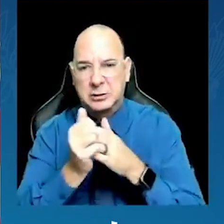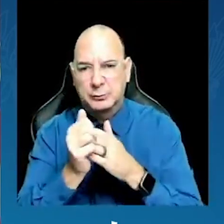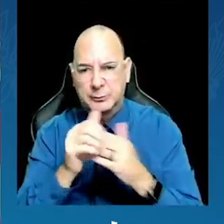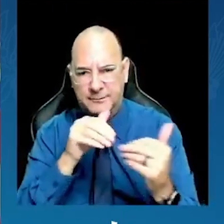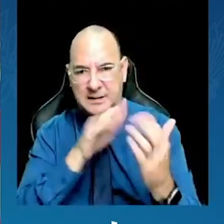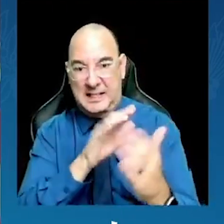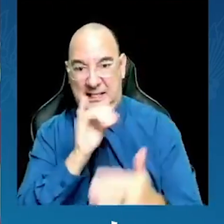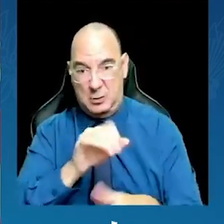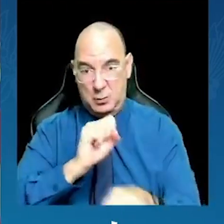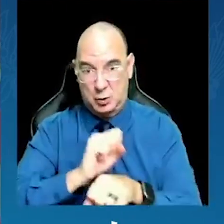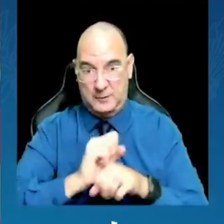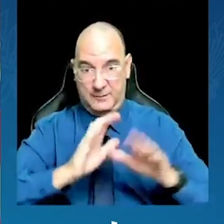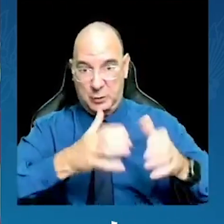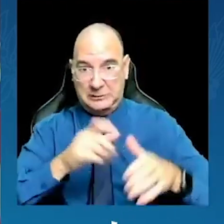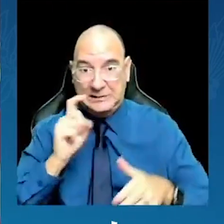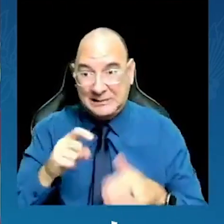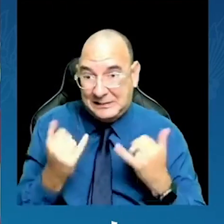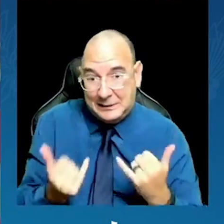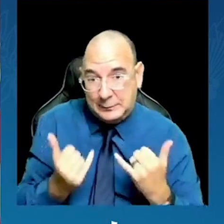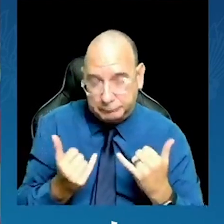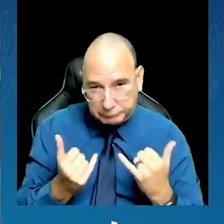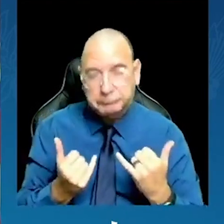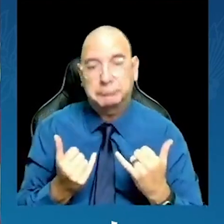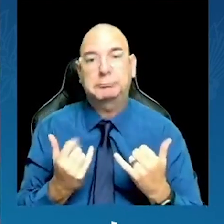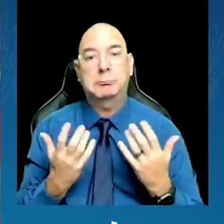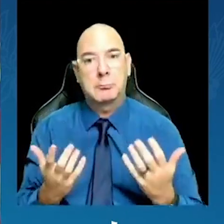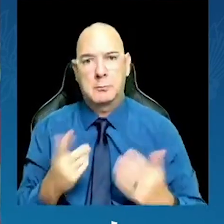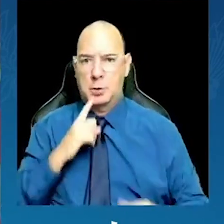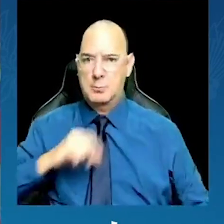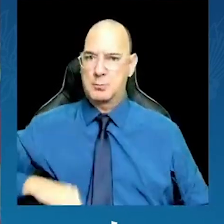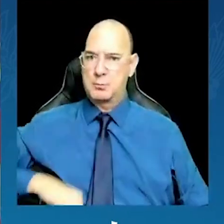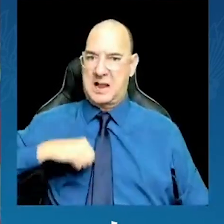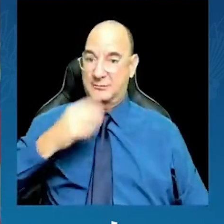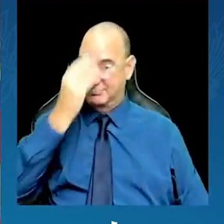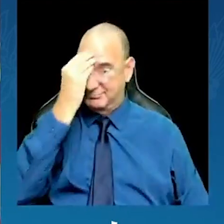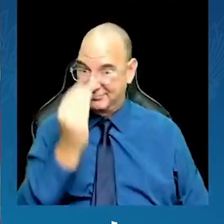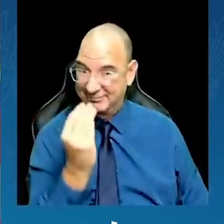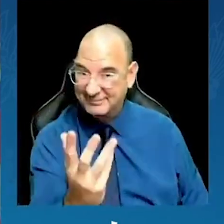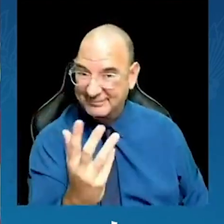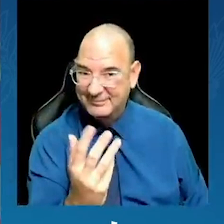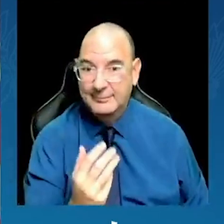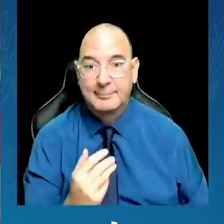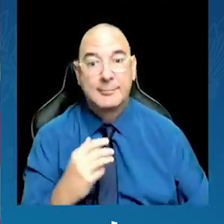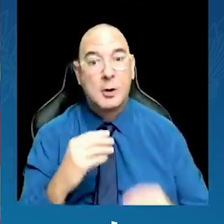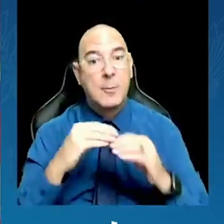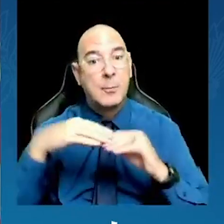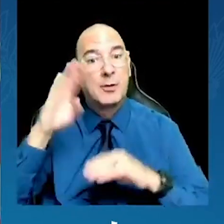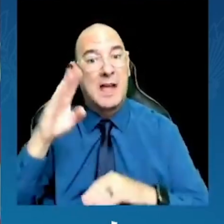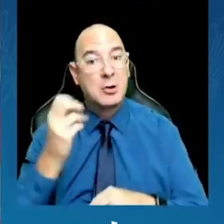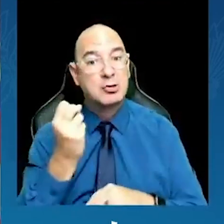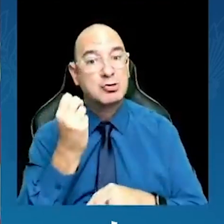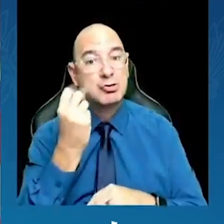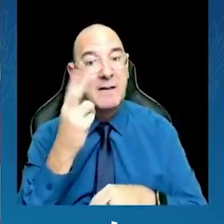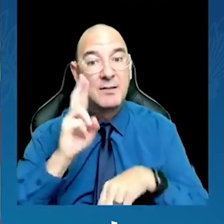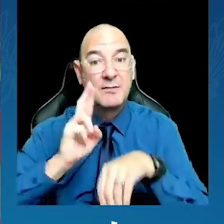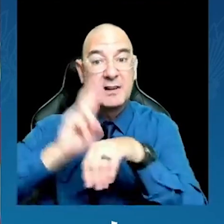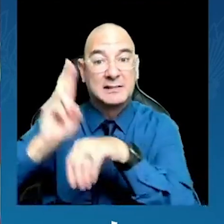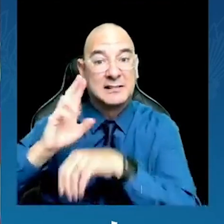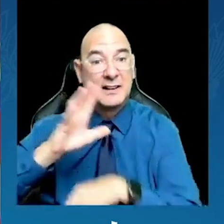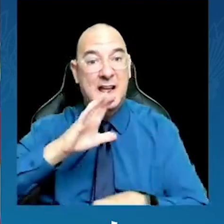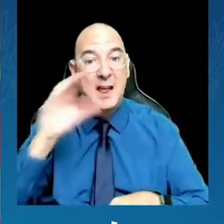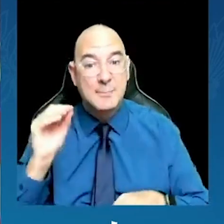And today, I'm proud to say over a dozen commercial space companies are answering that